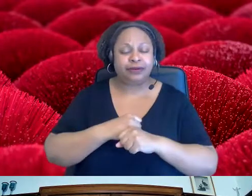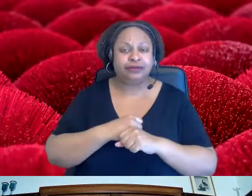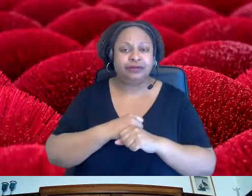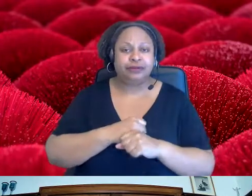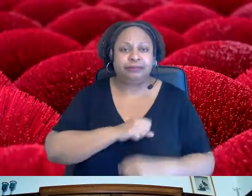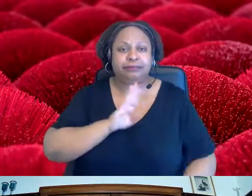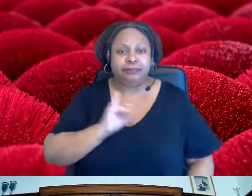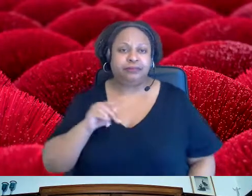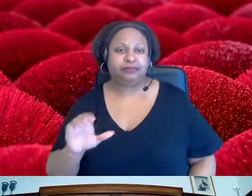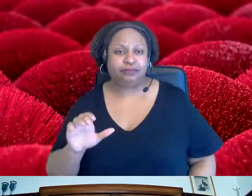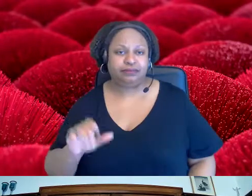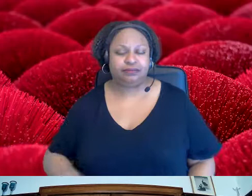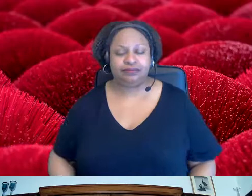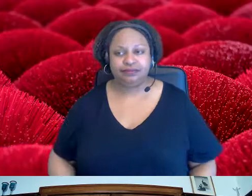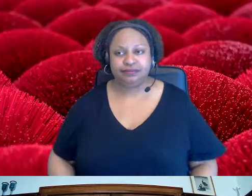but anyways, yeah,